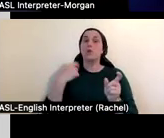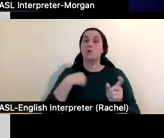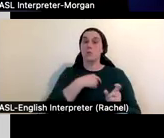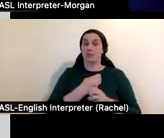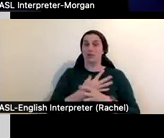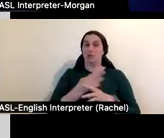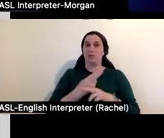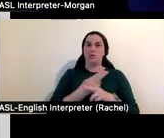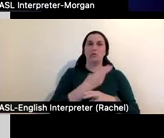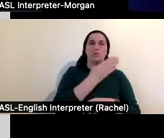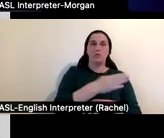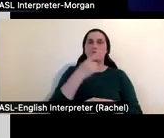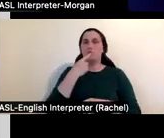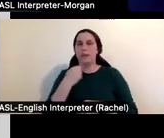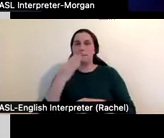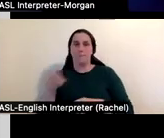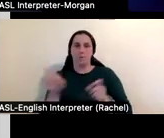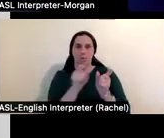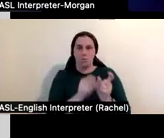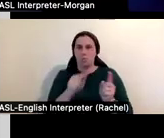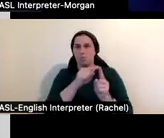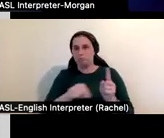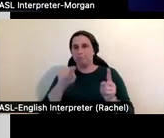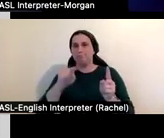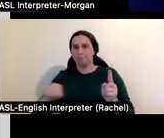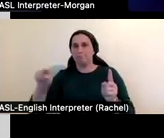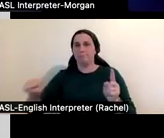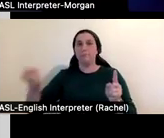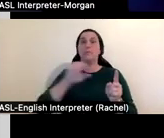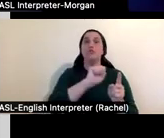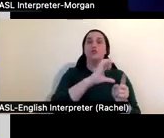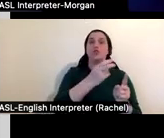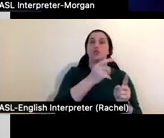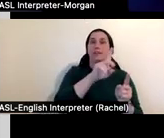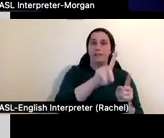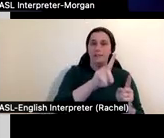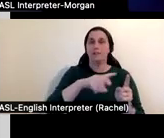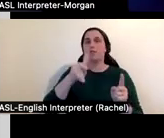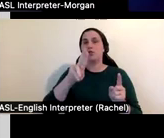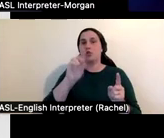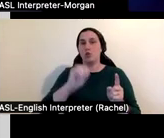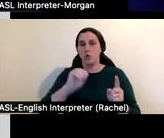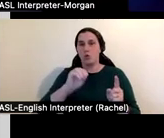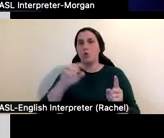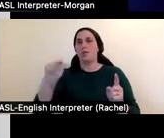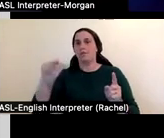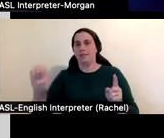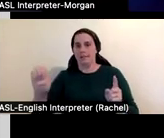those syllables in. So let's do that one again. Schildkröte. Schildkröte. Fowl.